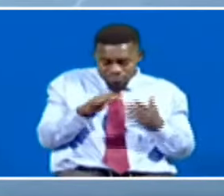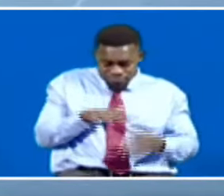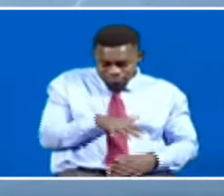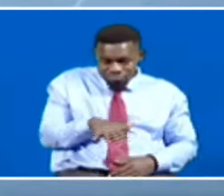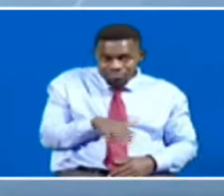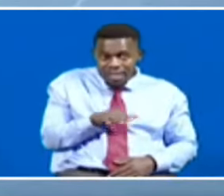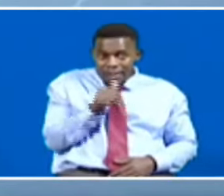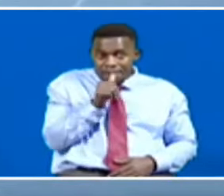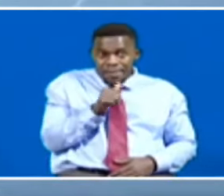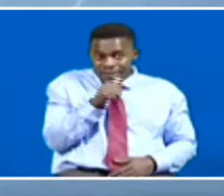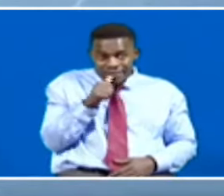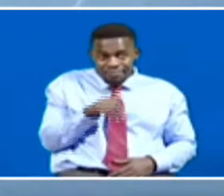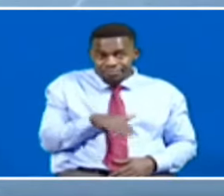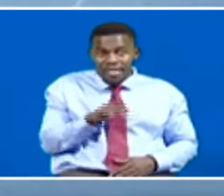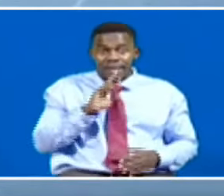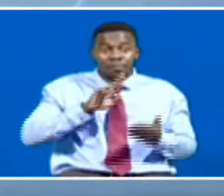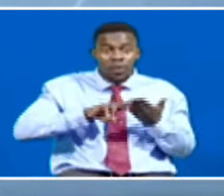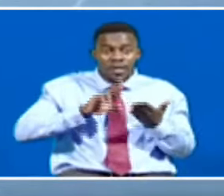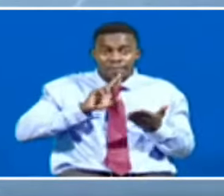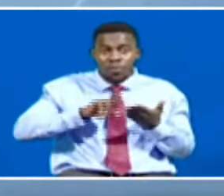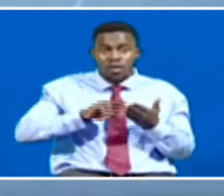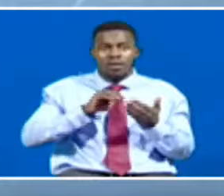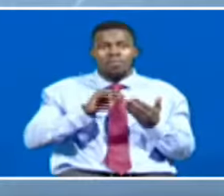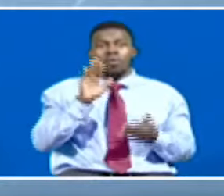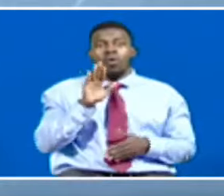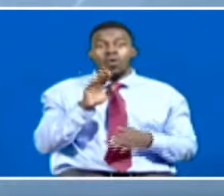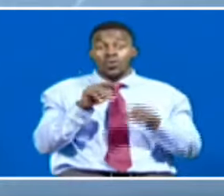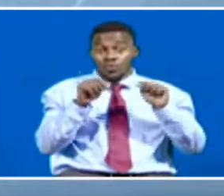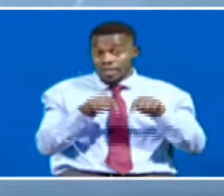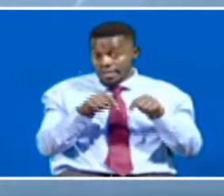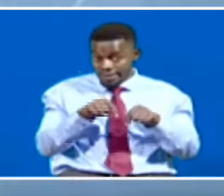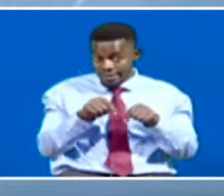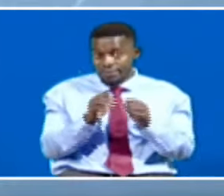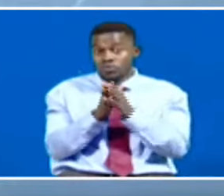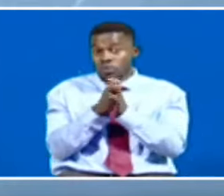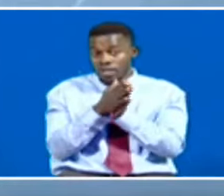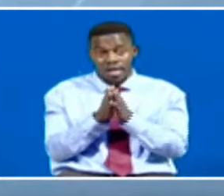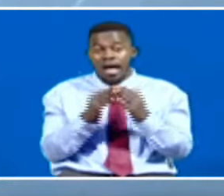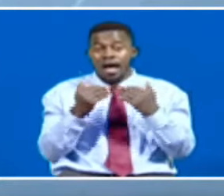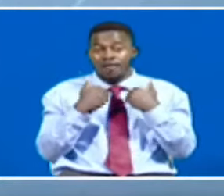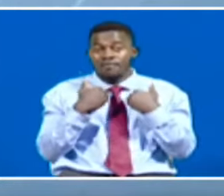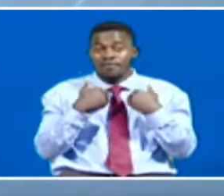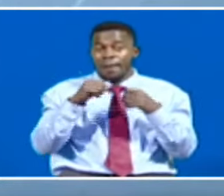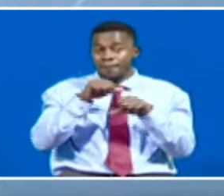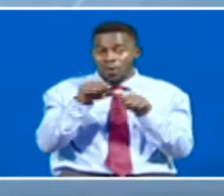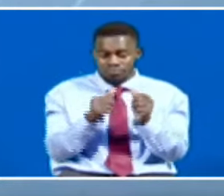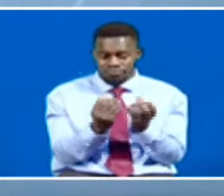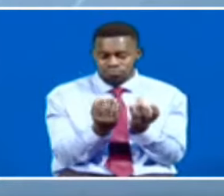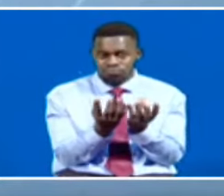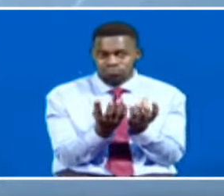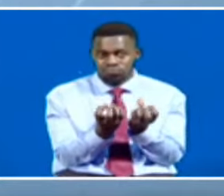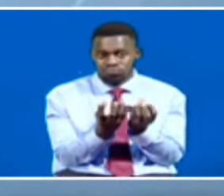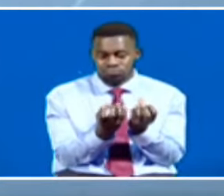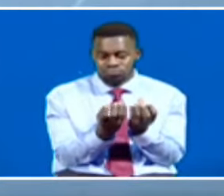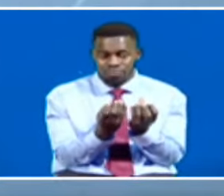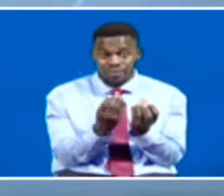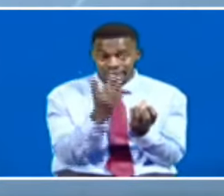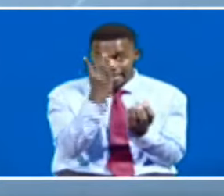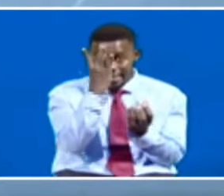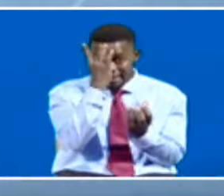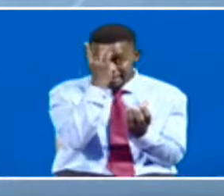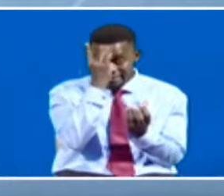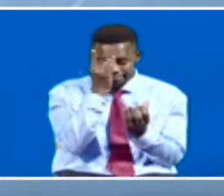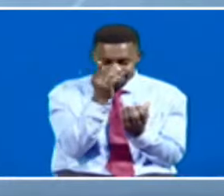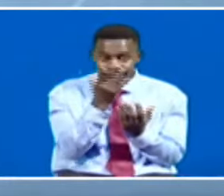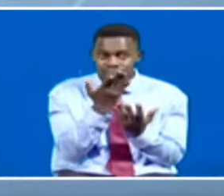hydrocele have been reported. And today, Beldine Waliaula trains her eyes on hydrocele, a silent